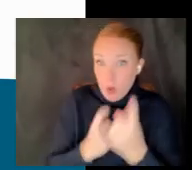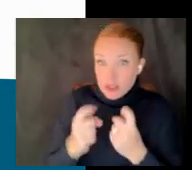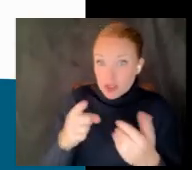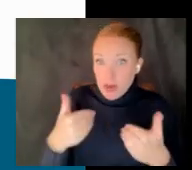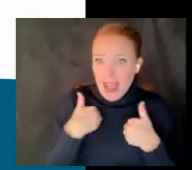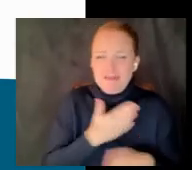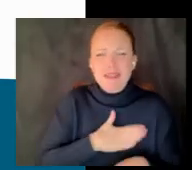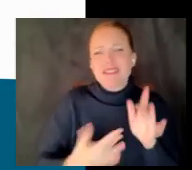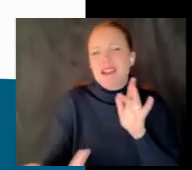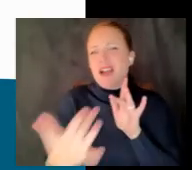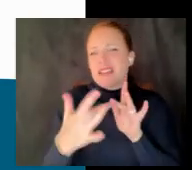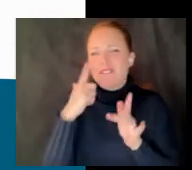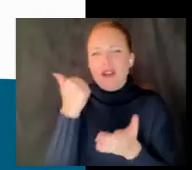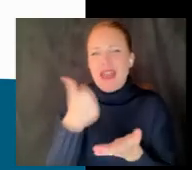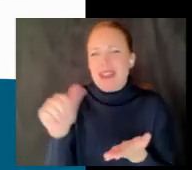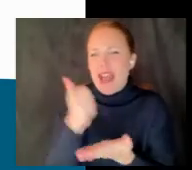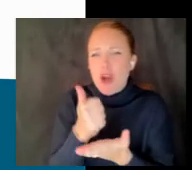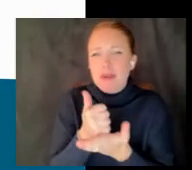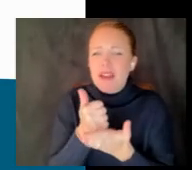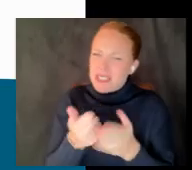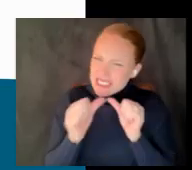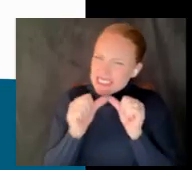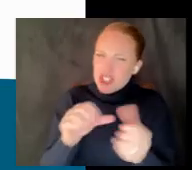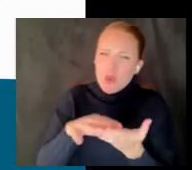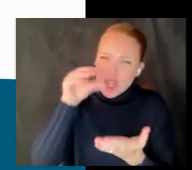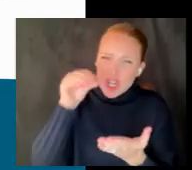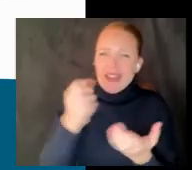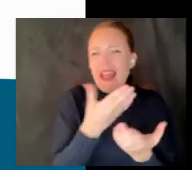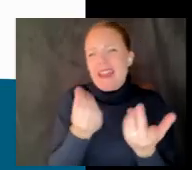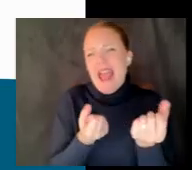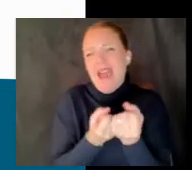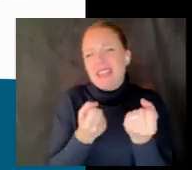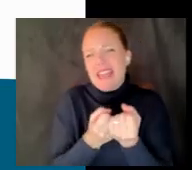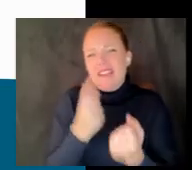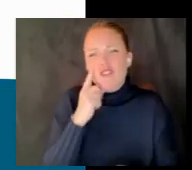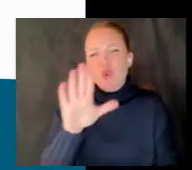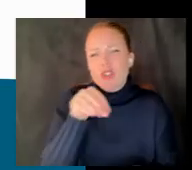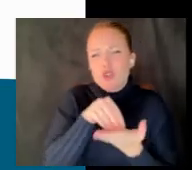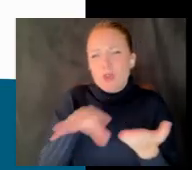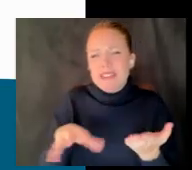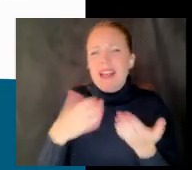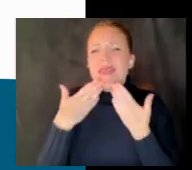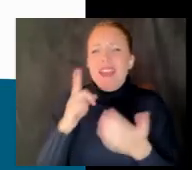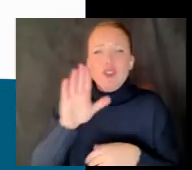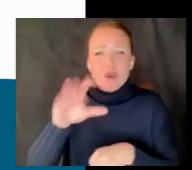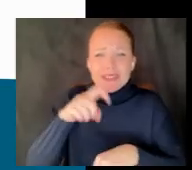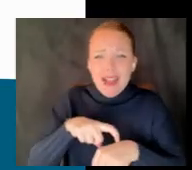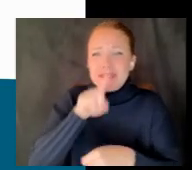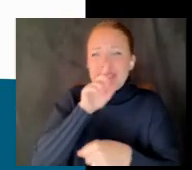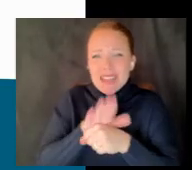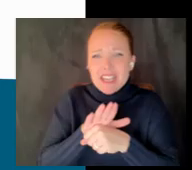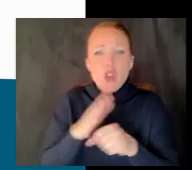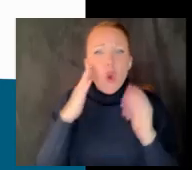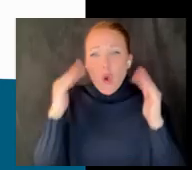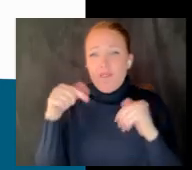I encourage you to continue learning and advocating for the students in your lives. Again, thank you for your time and dedication. I hope this webinar